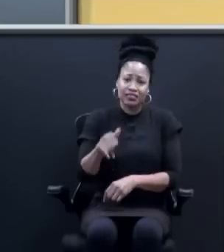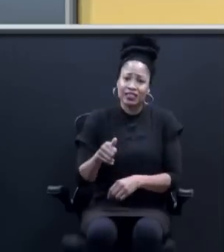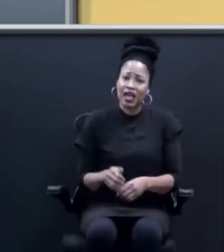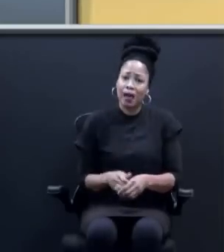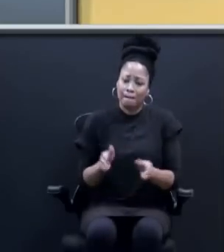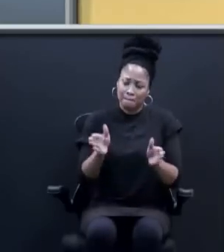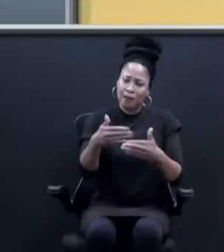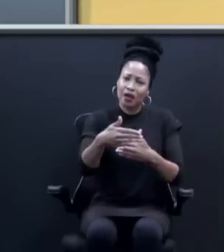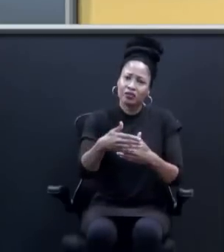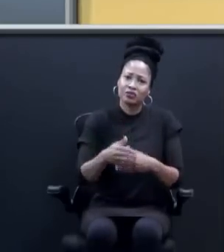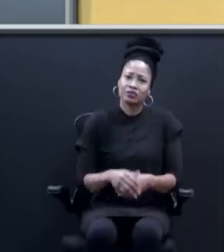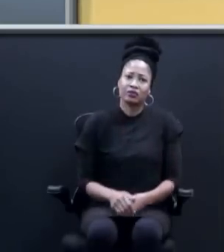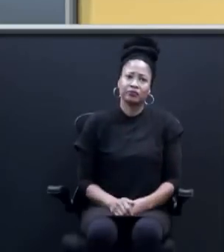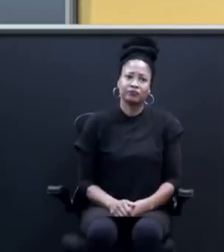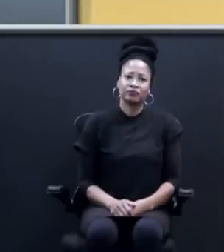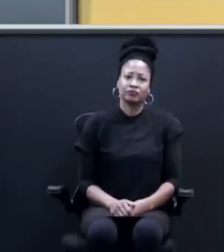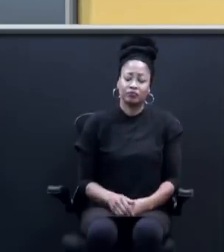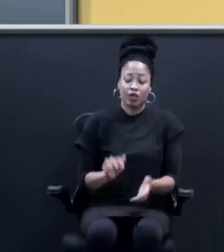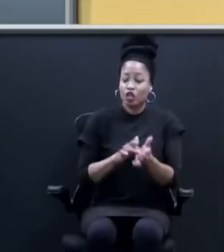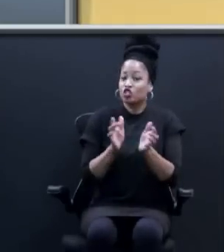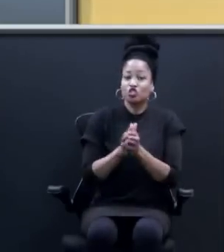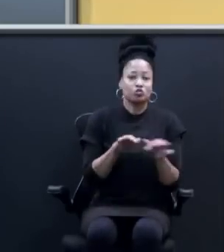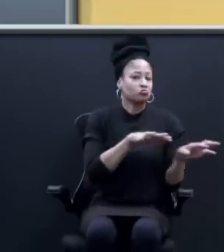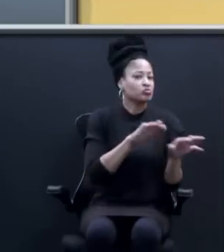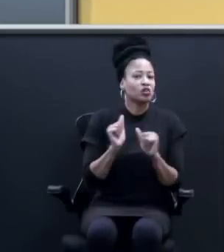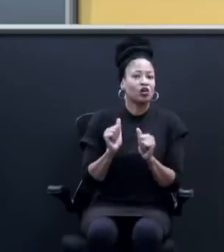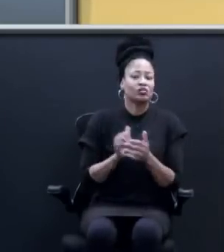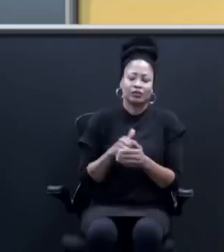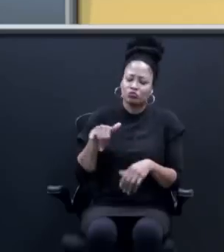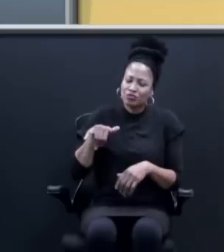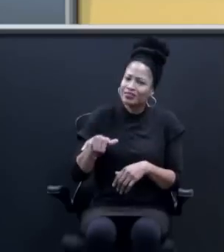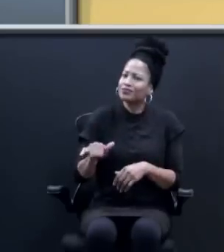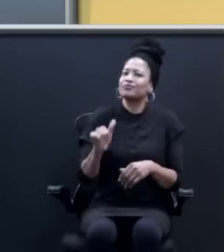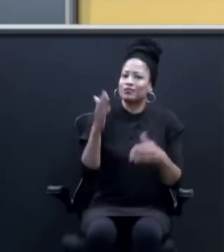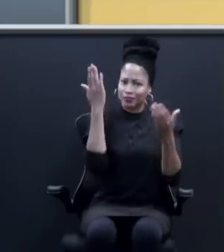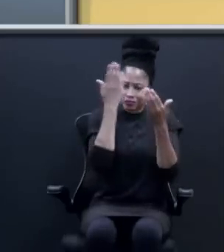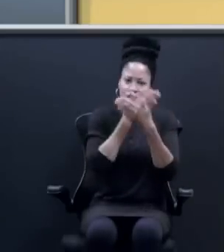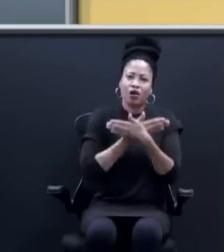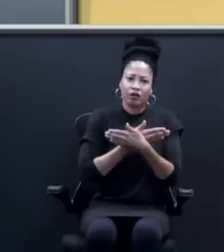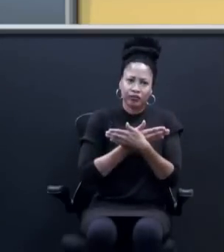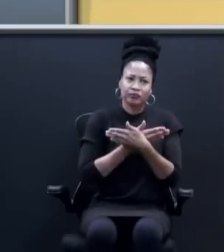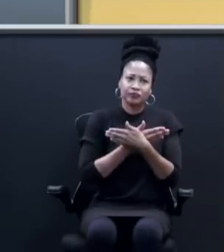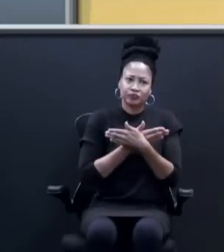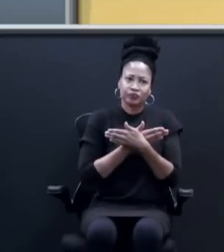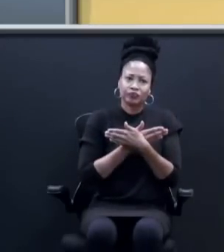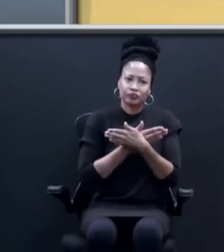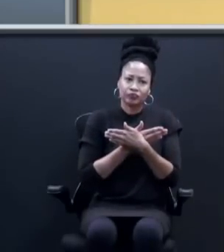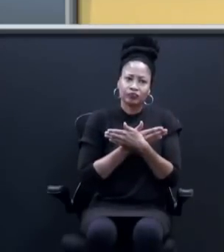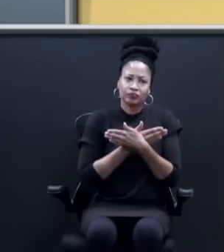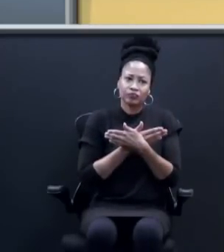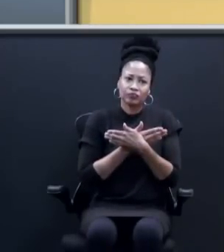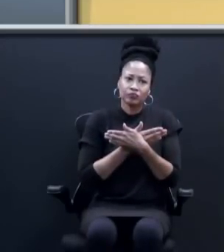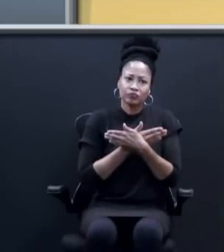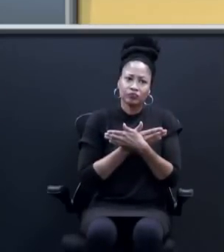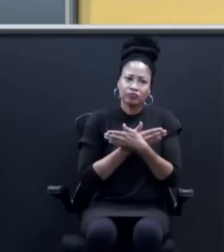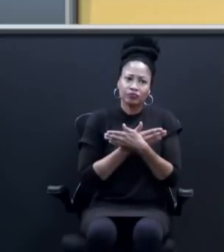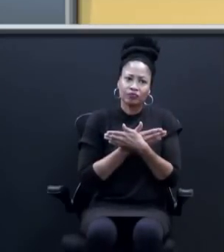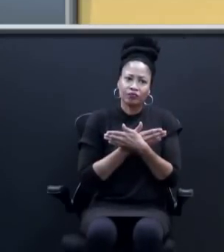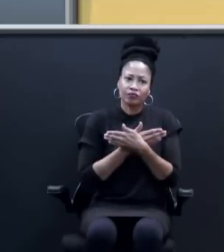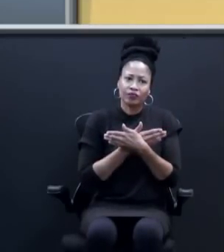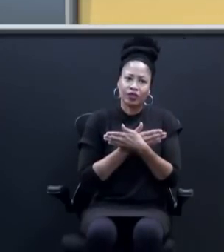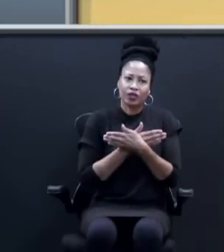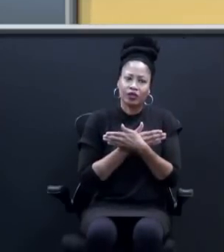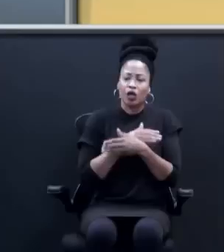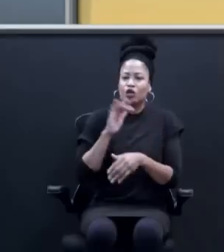So he was gone, and it was still dark. So that debunks that old lie that he rose